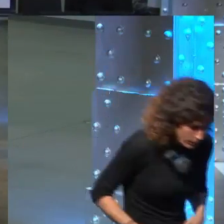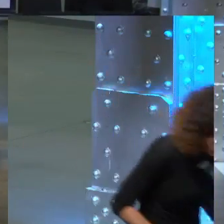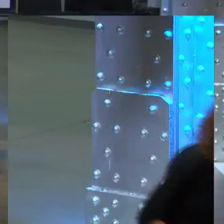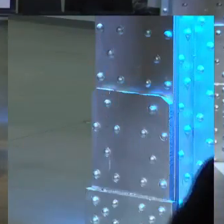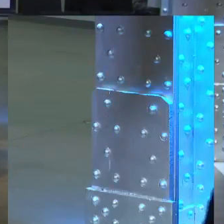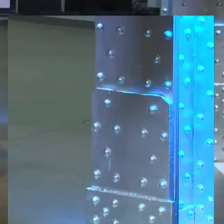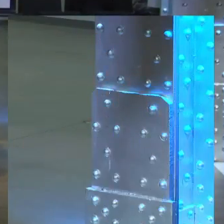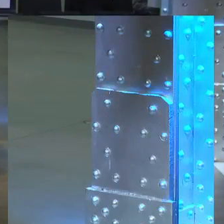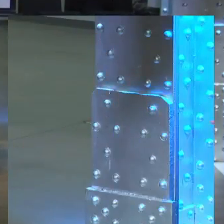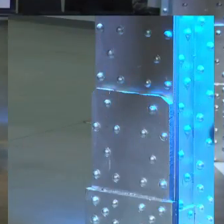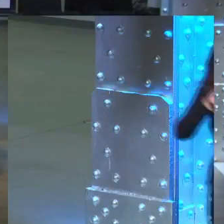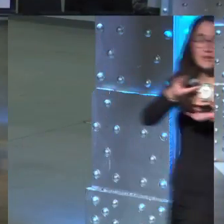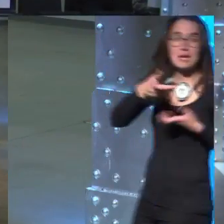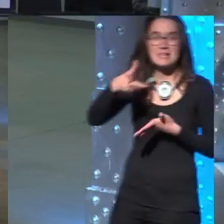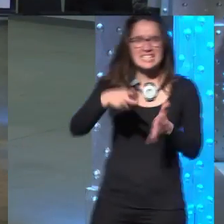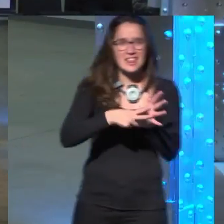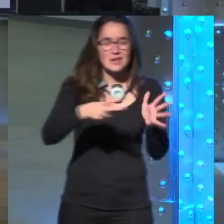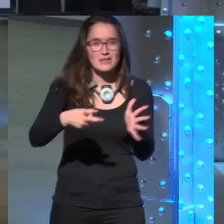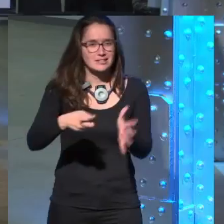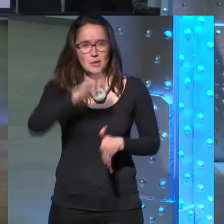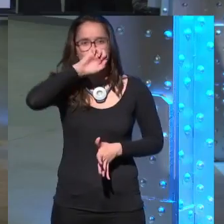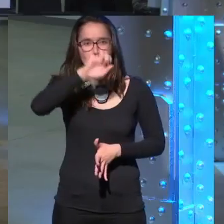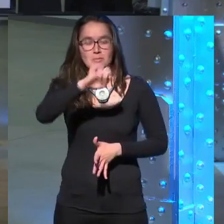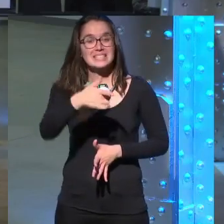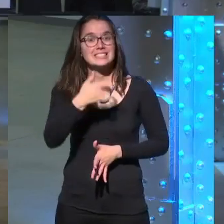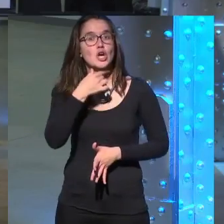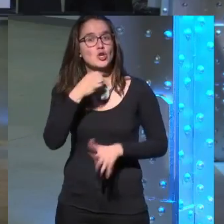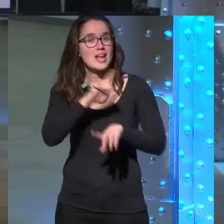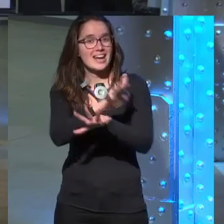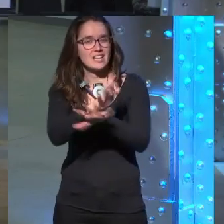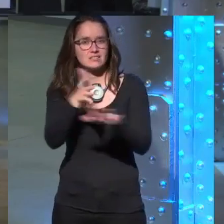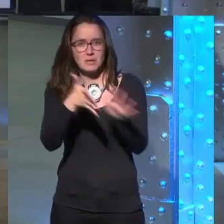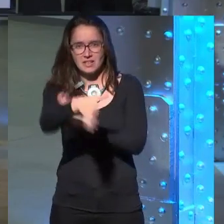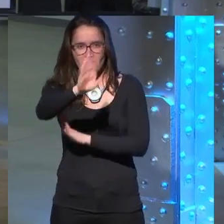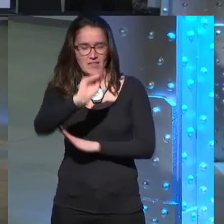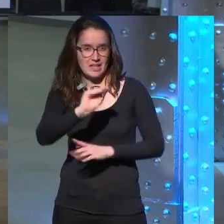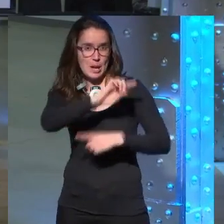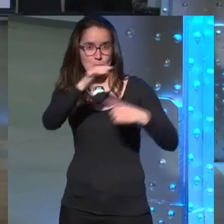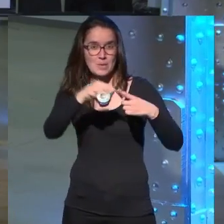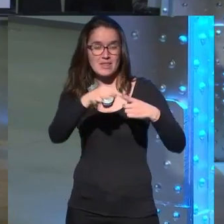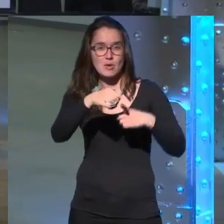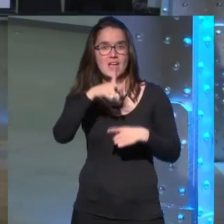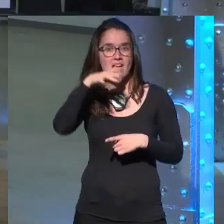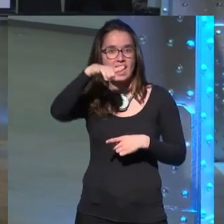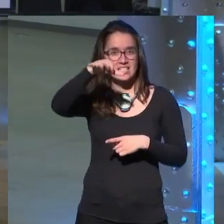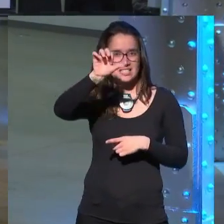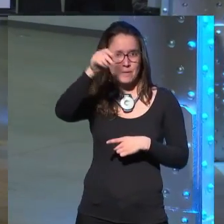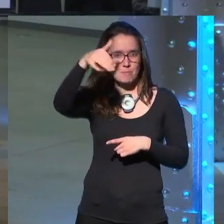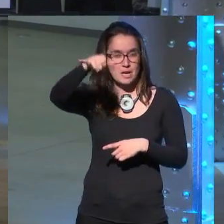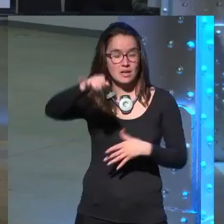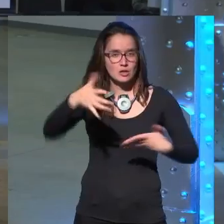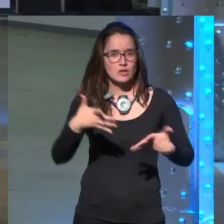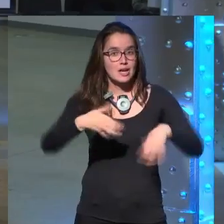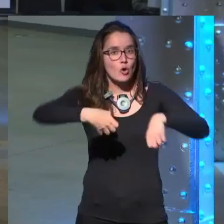if you laugh, you understand Heisenberg's uncertainty principle. So Heisenberg is bombing down the motorway in his BMW, and